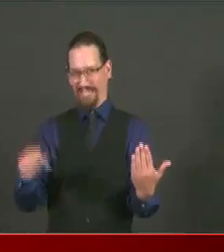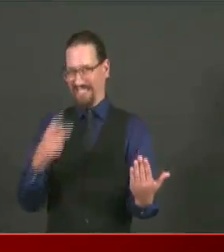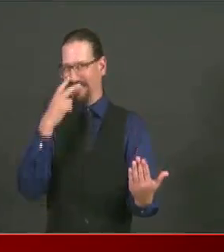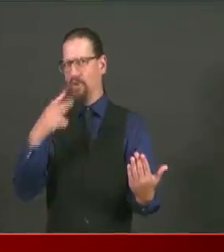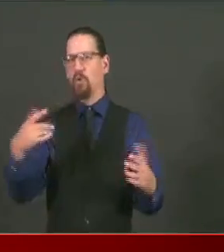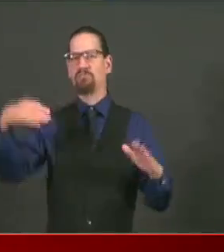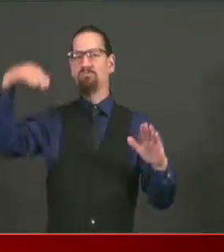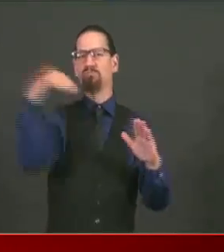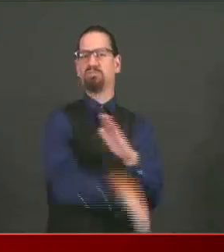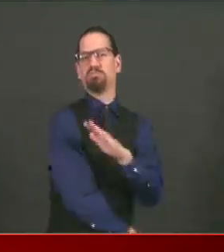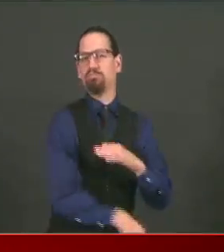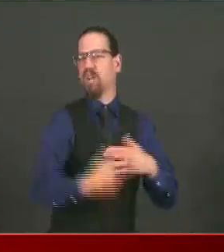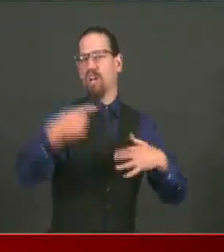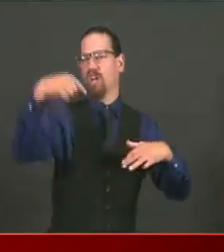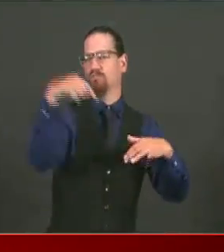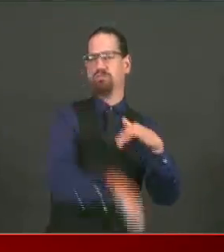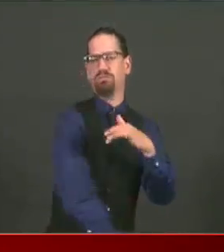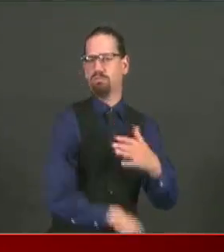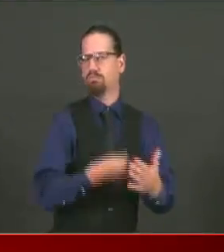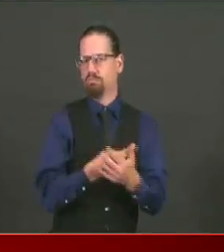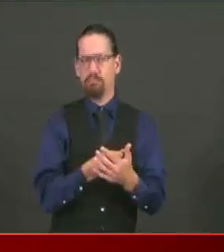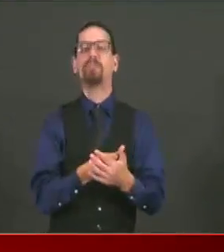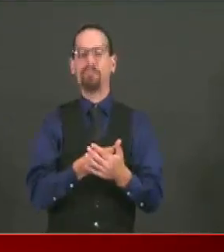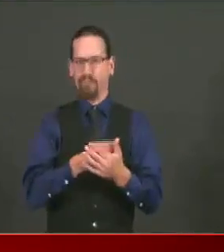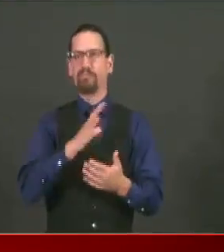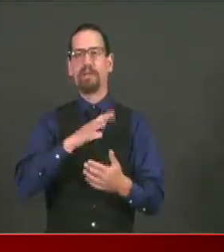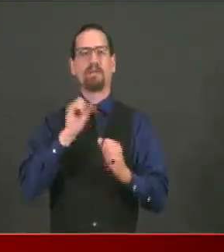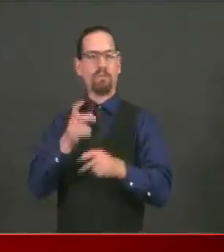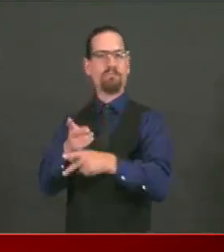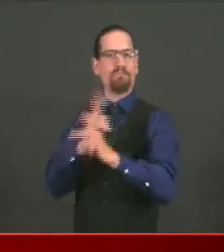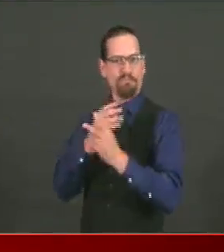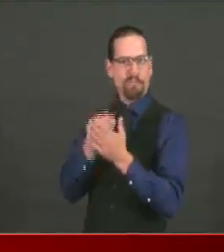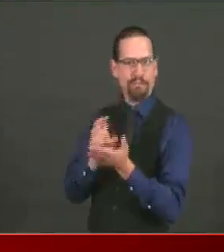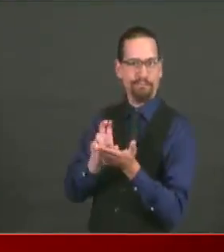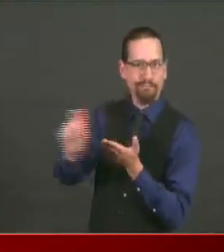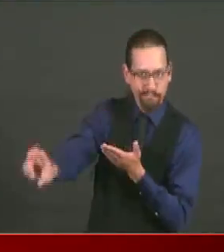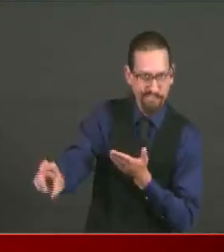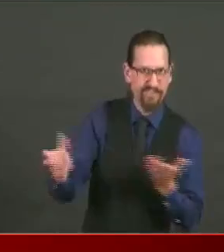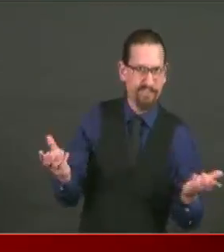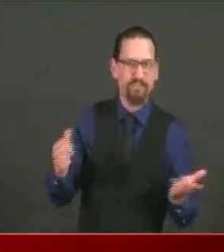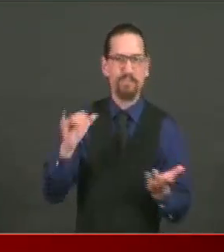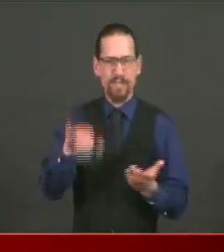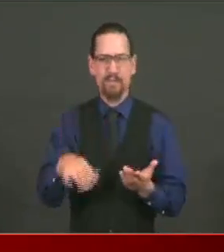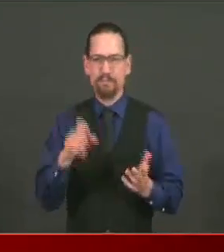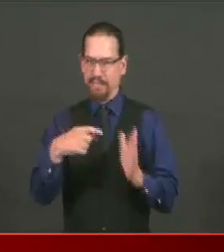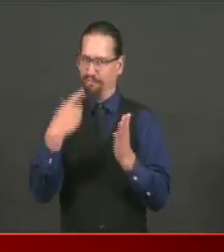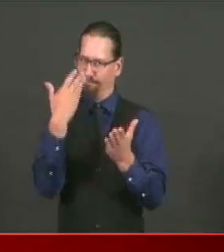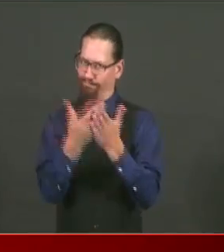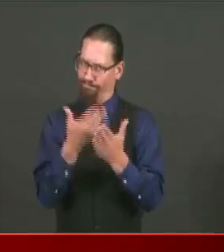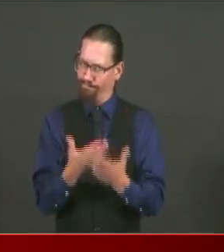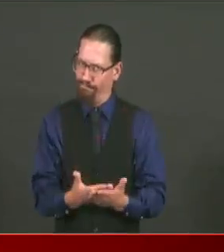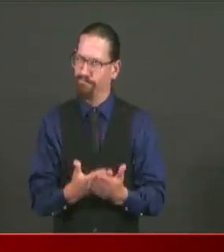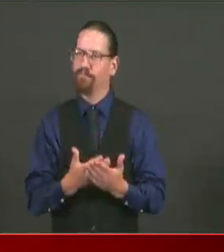hard to show that. I want to say this is a first step. This isn't it. This is the beginning.